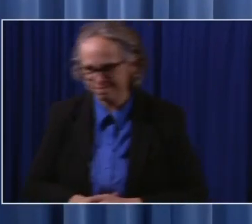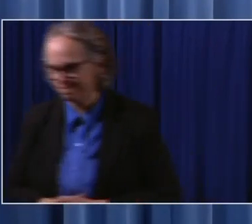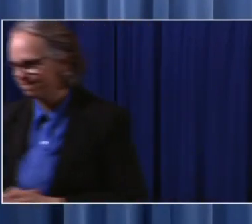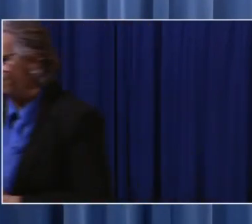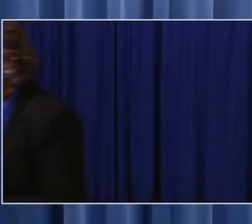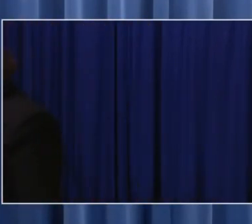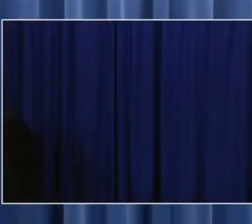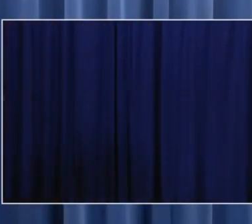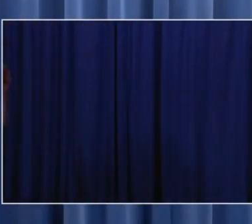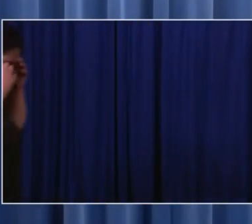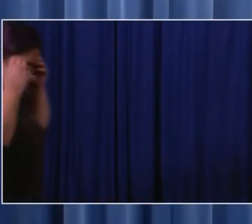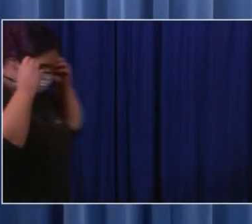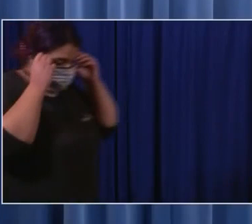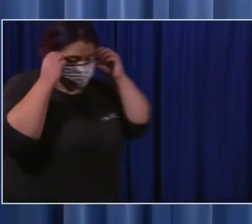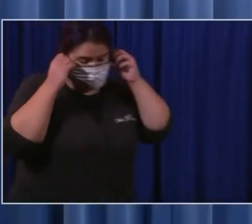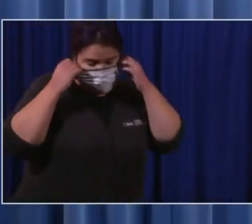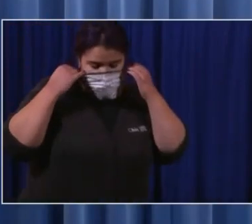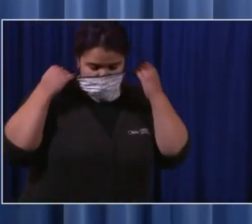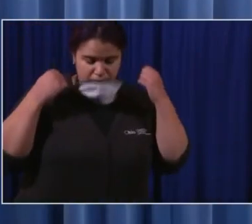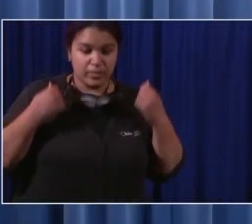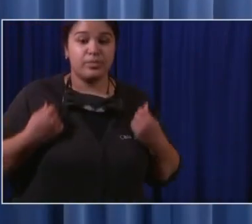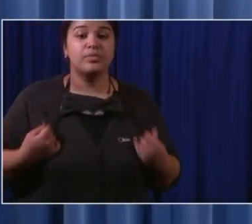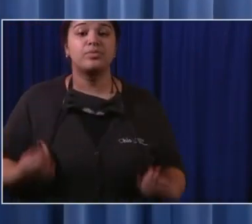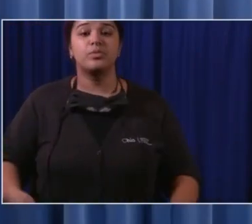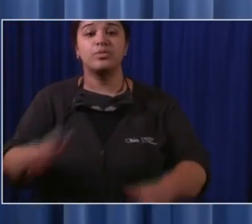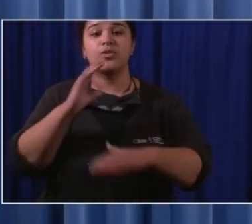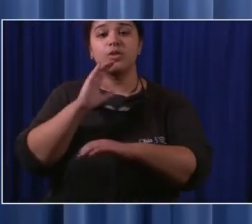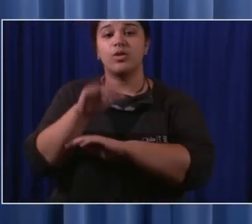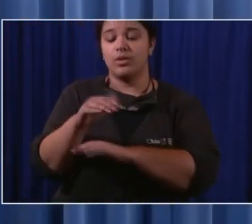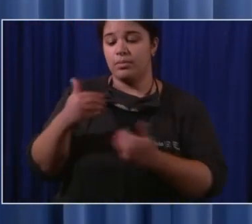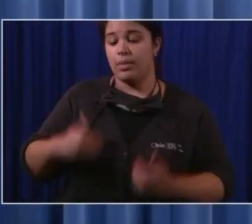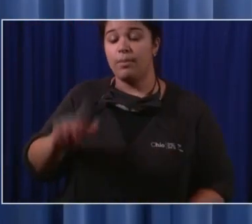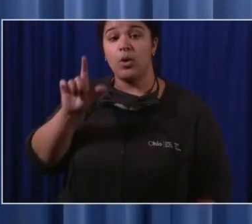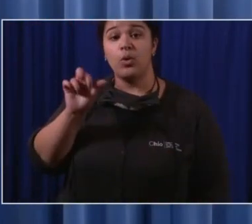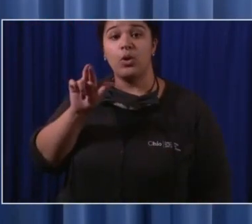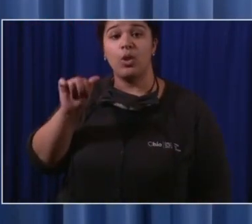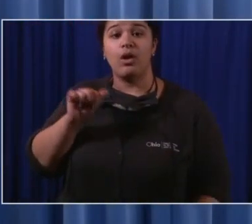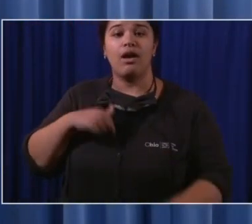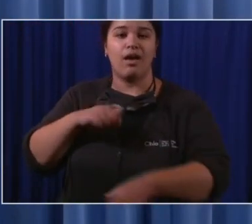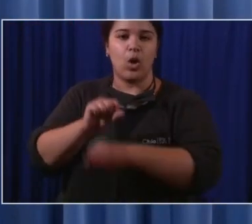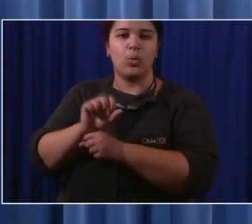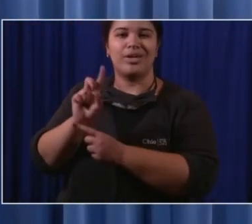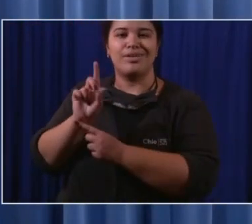Good afternoon, Governor. It's Laura Bischoff, Dayton Daily News. I'm told I'm last question.